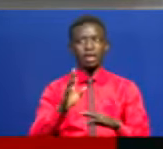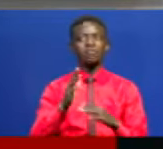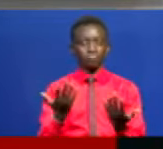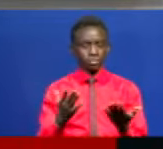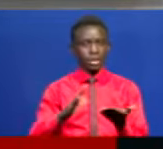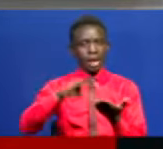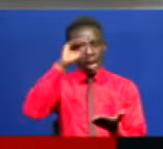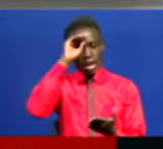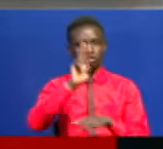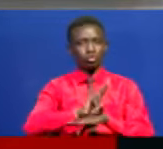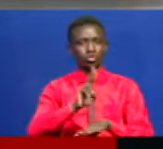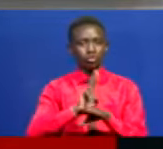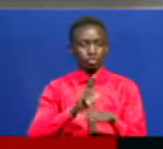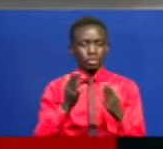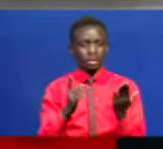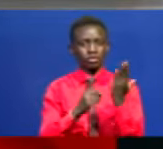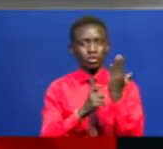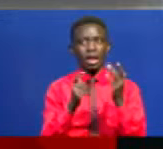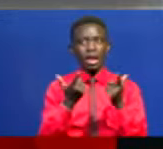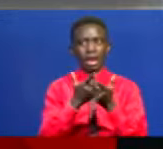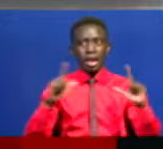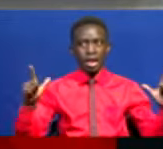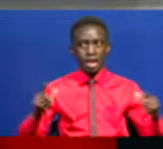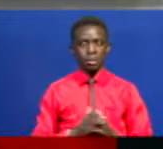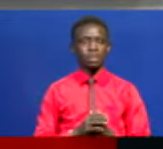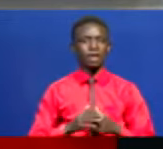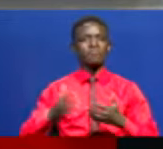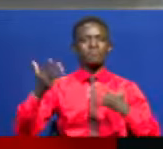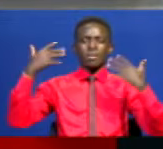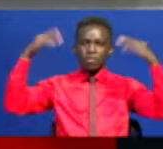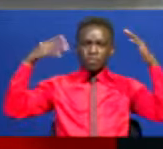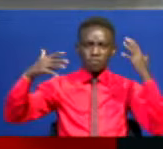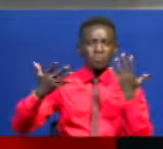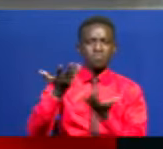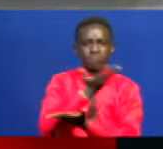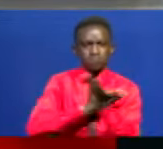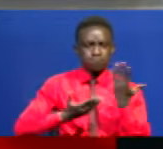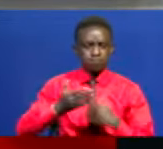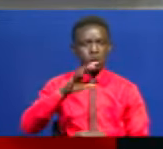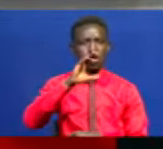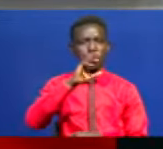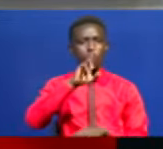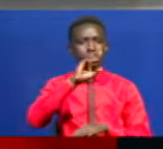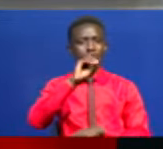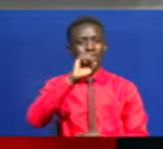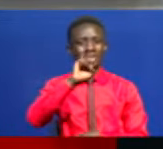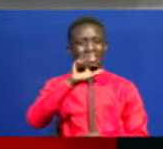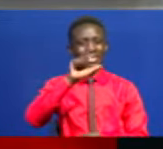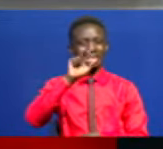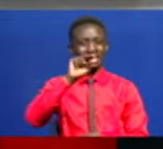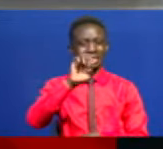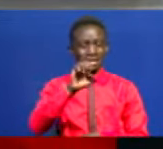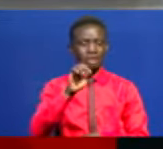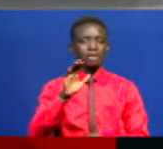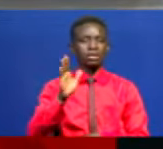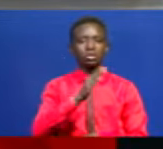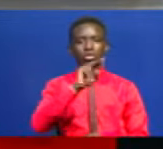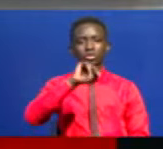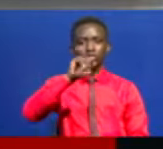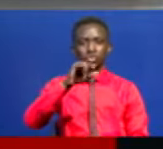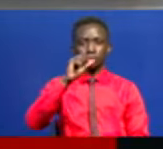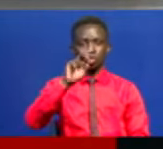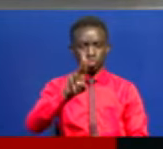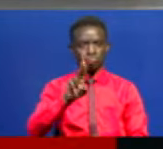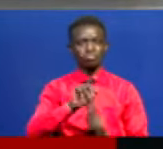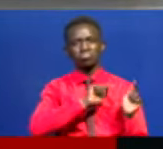language dominating the celebrations. Foreign Affairs Principal Secretary Roseline Njogu, who graced the national celebrations in Nairobi, called